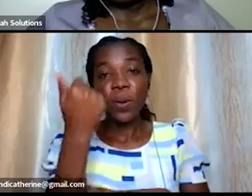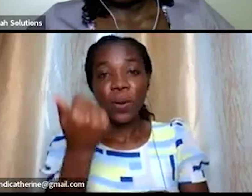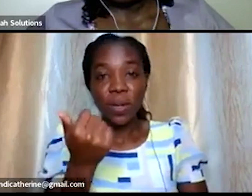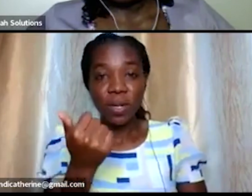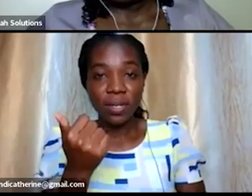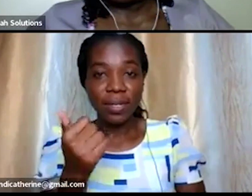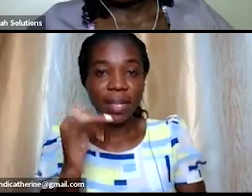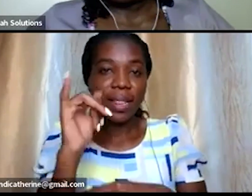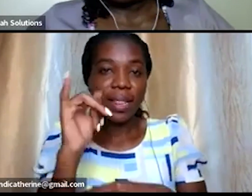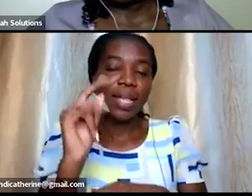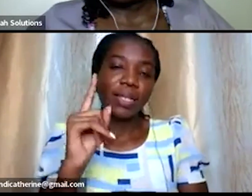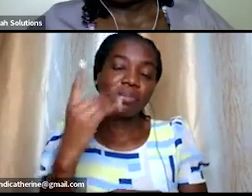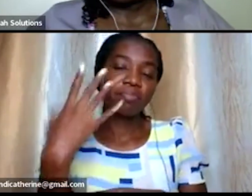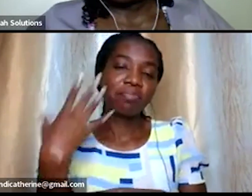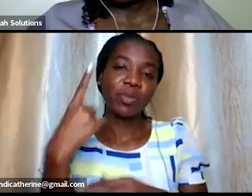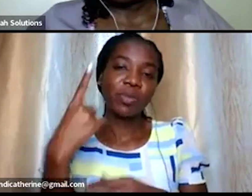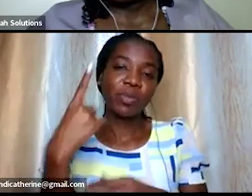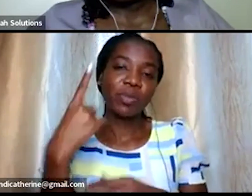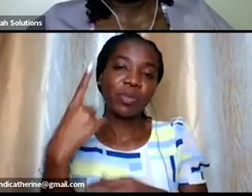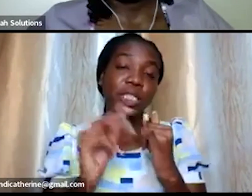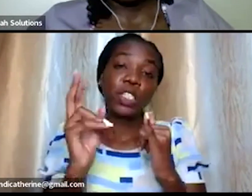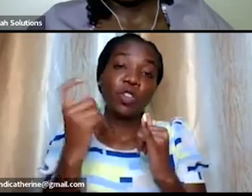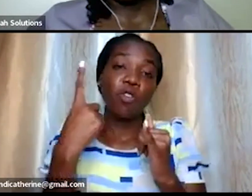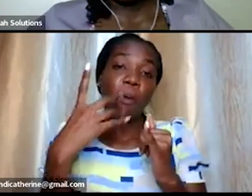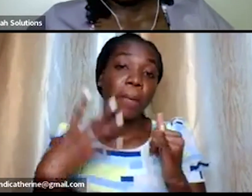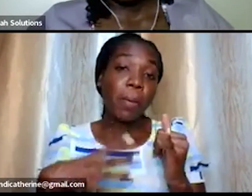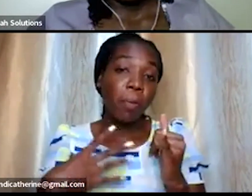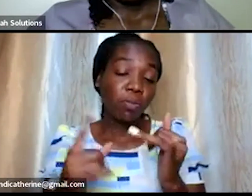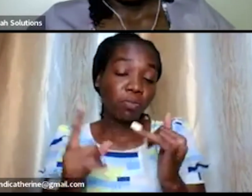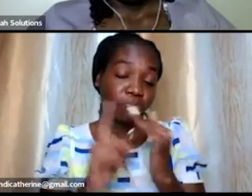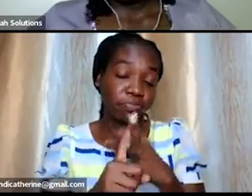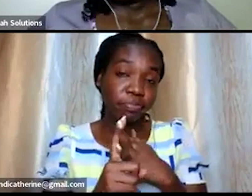one, there's an issue of people, there is the issue of